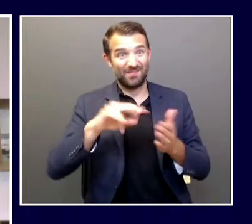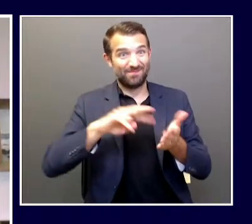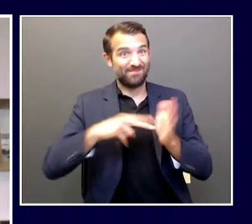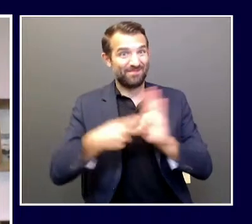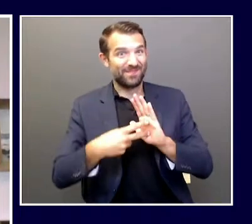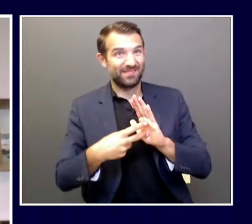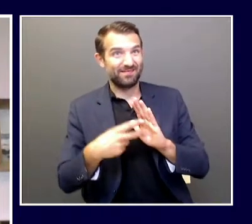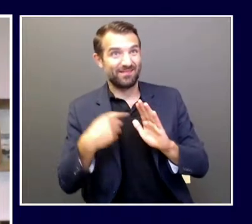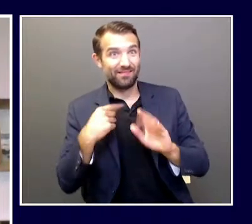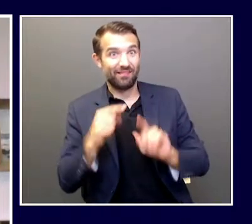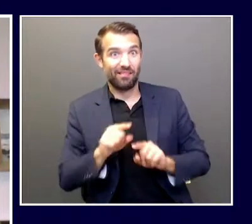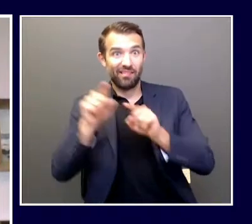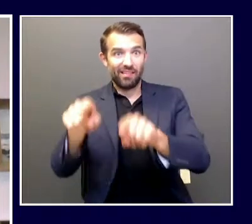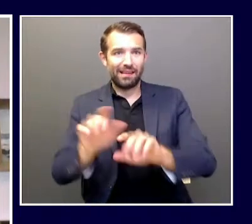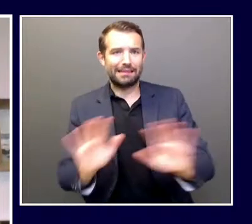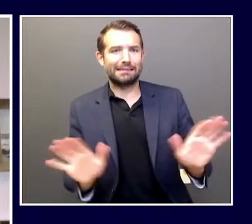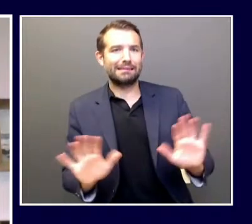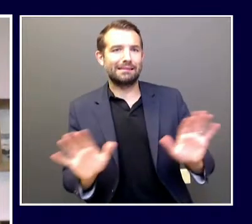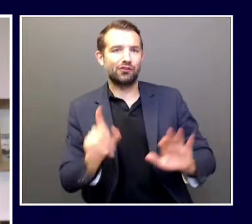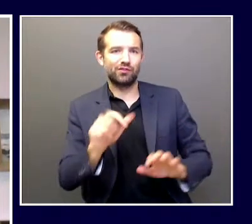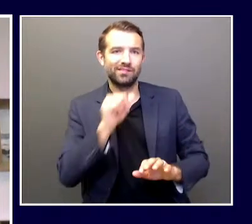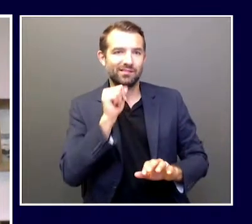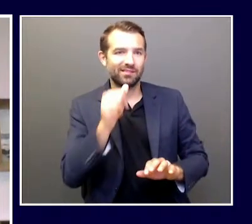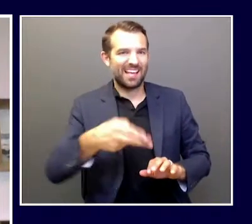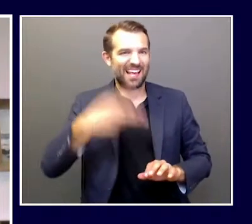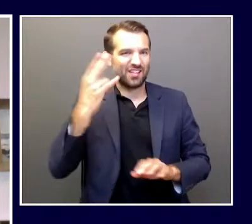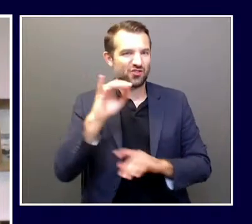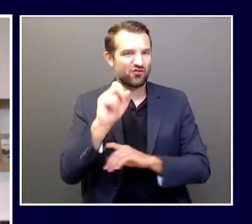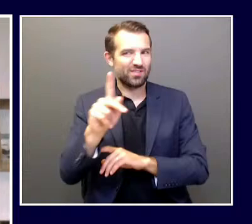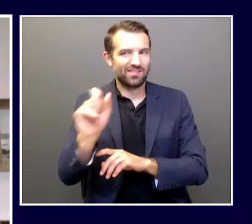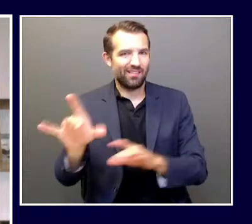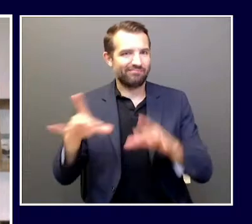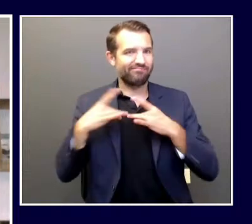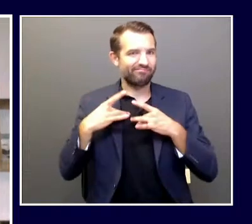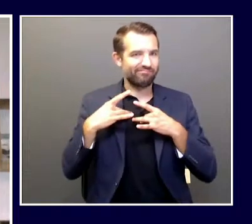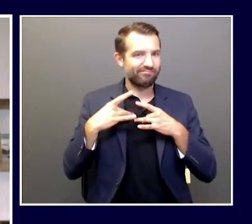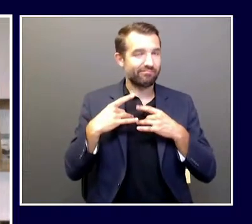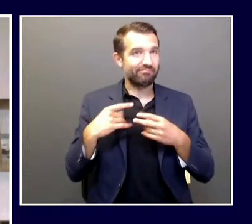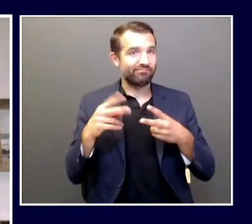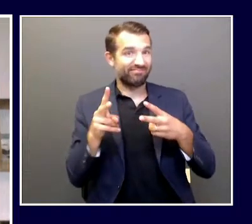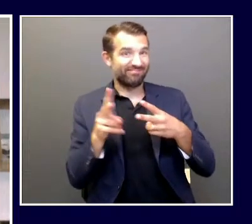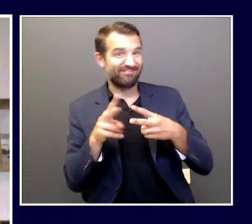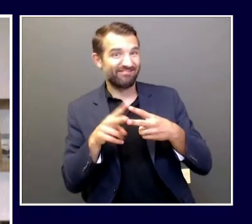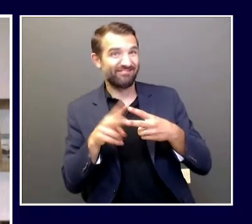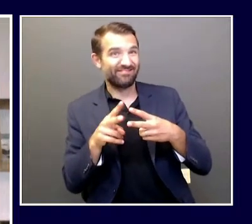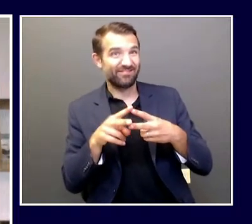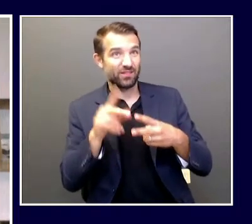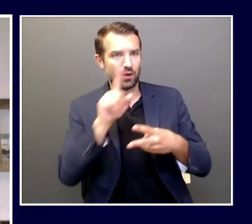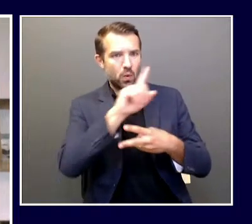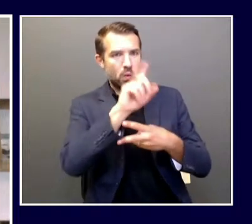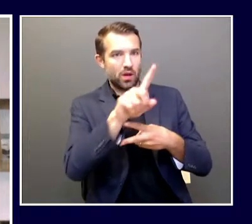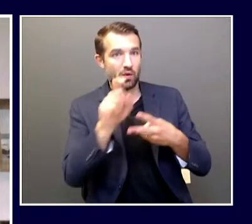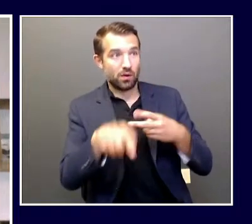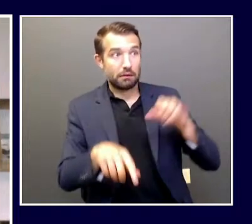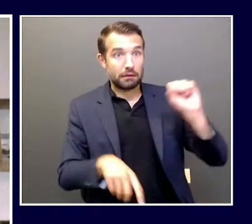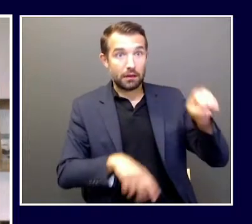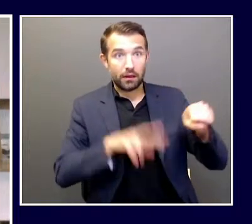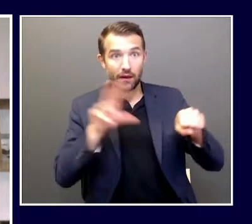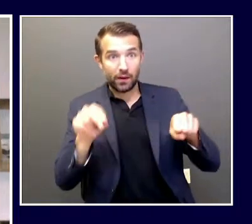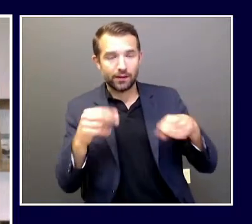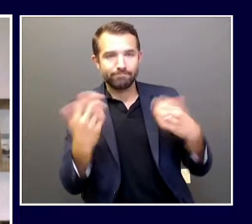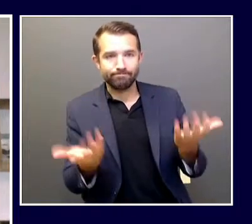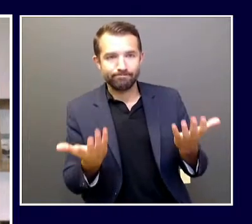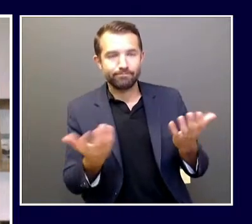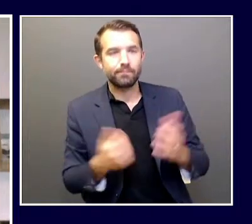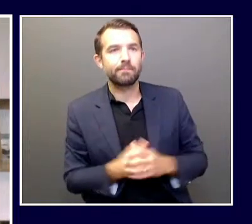at a very high risk. These two questions exist on a sliding scale. And as the risk of one goes up, you may need to index